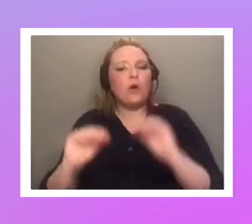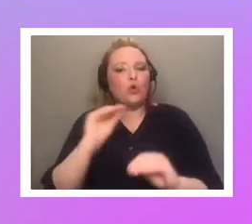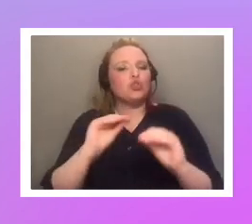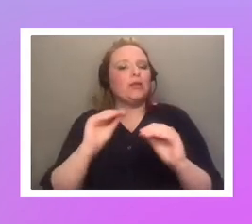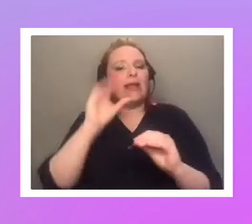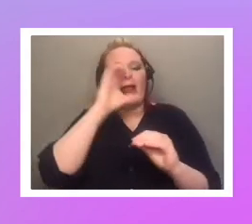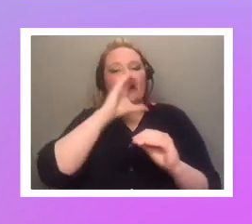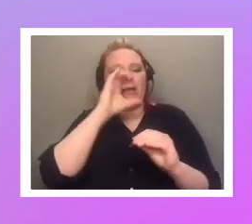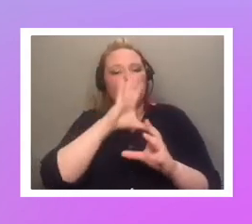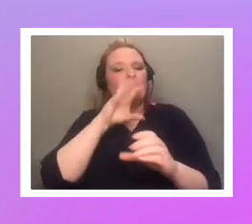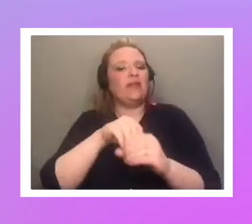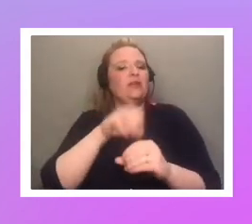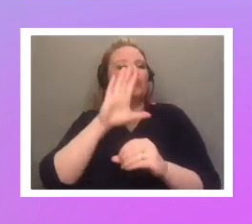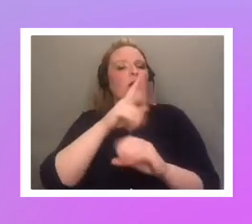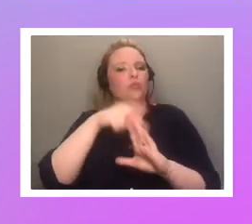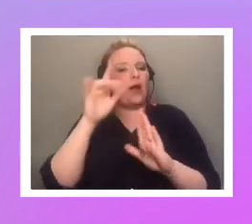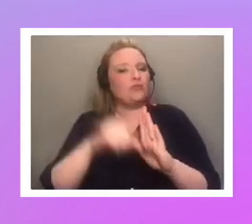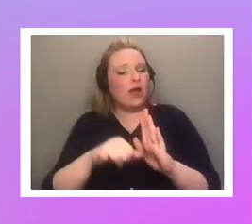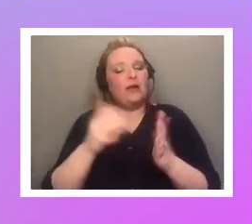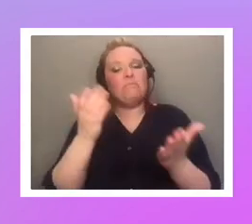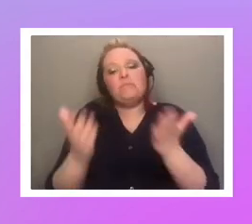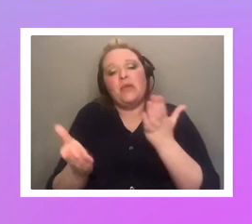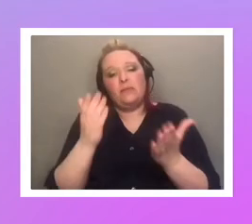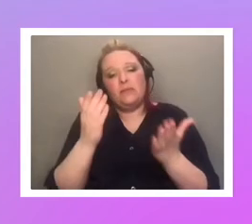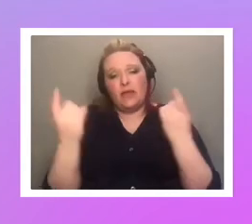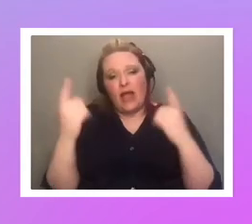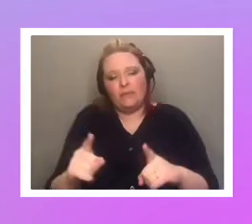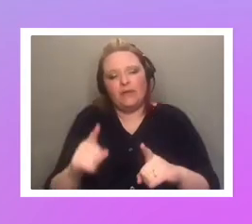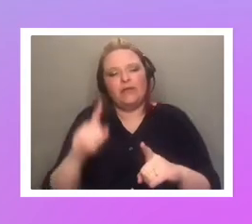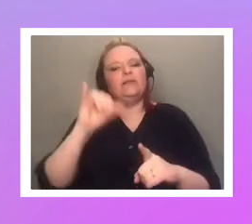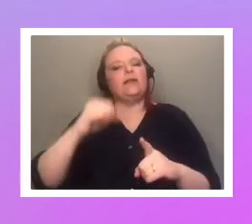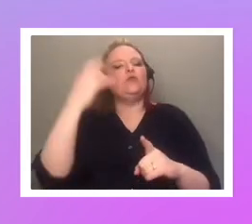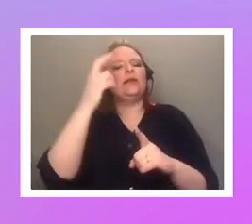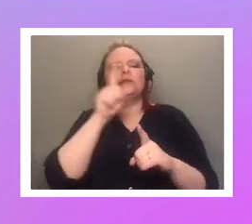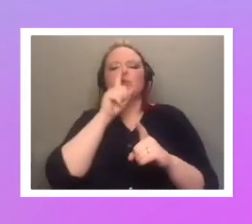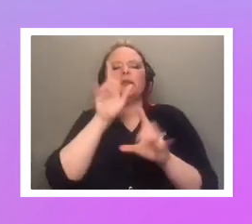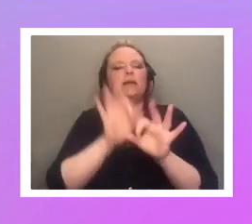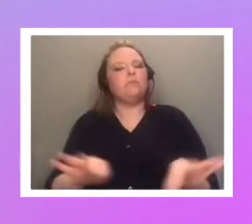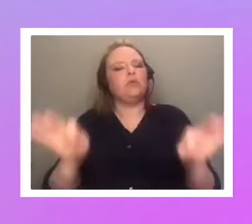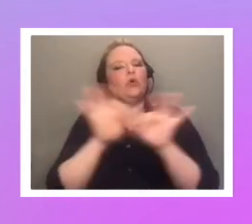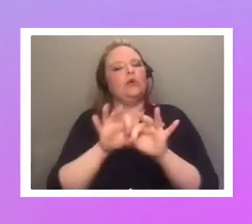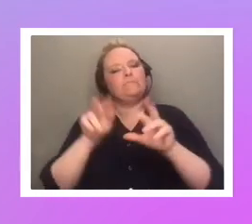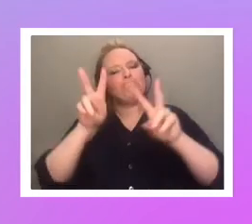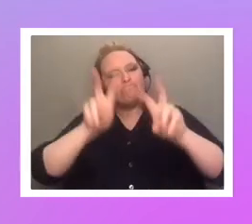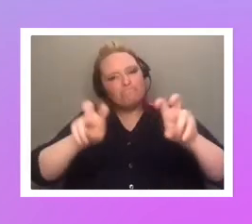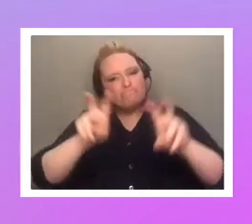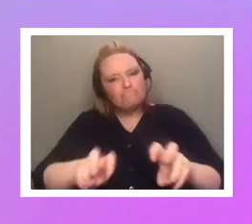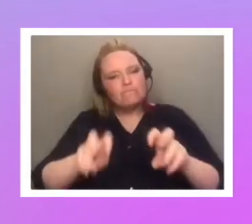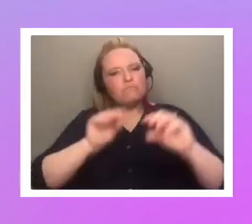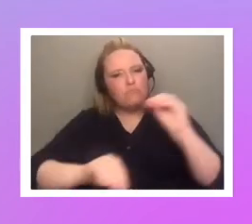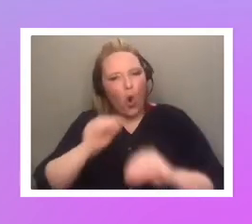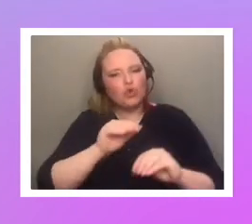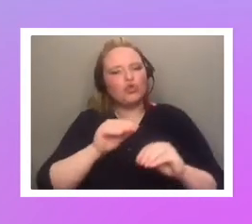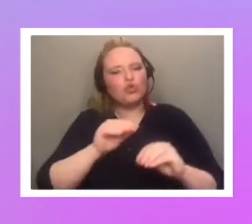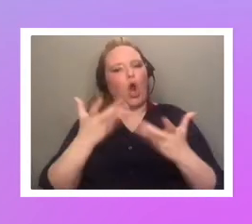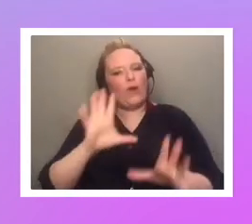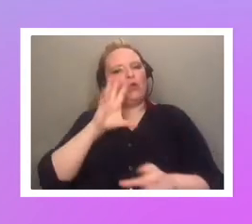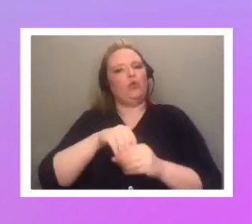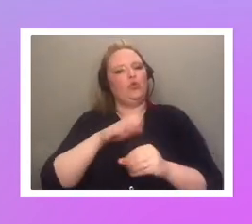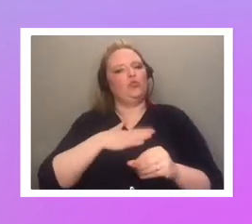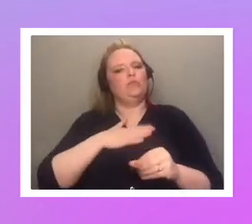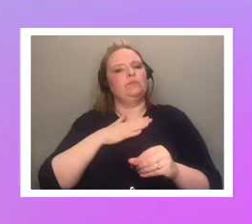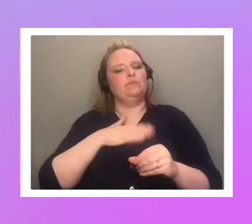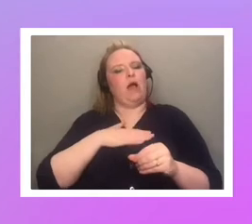your entire project. That's entirely possible. So this is why it's really important to take a look at the motion you have in your project, in